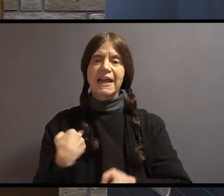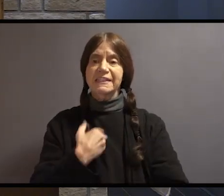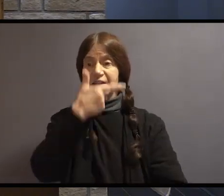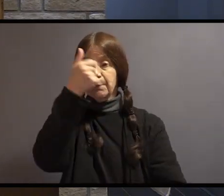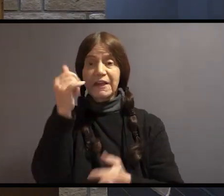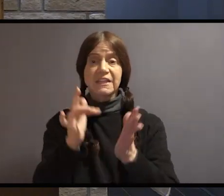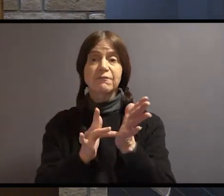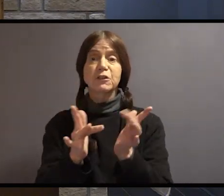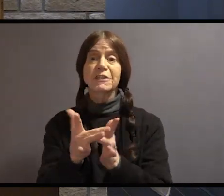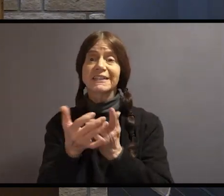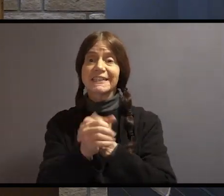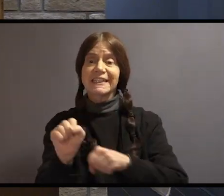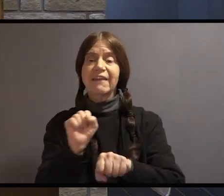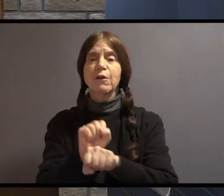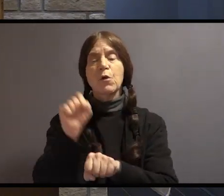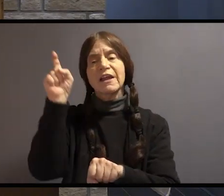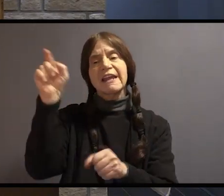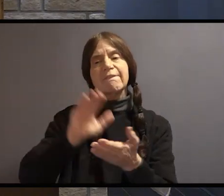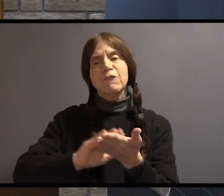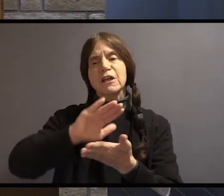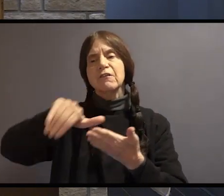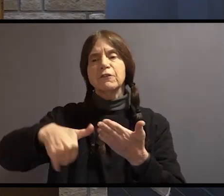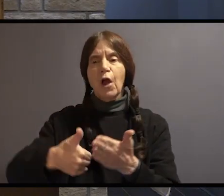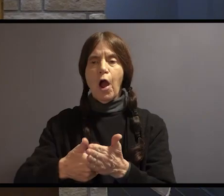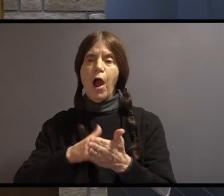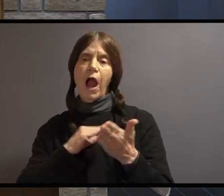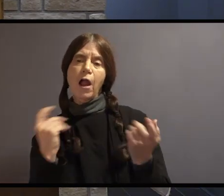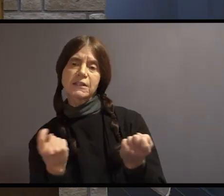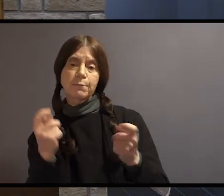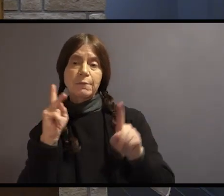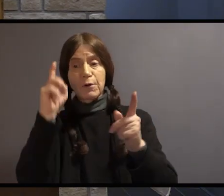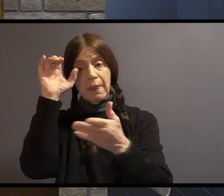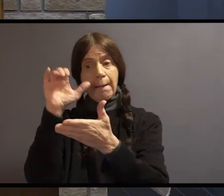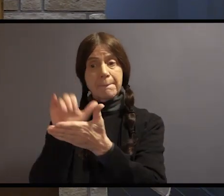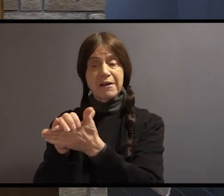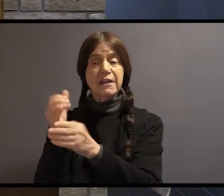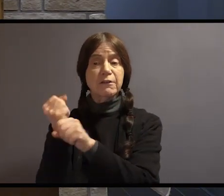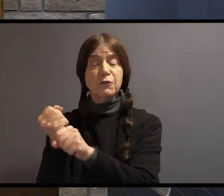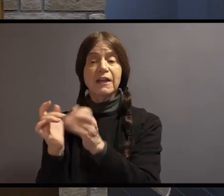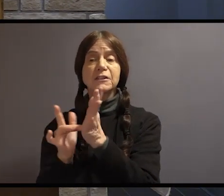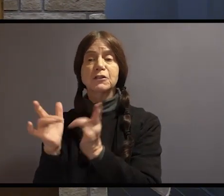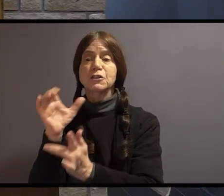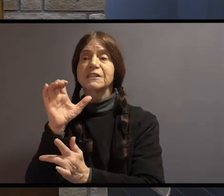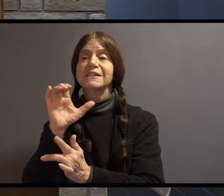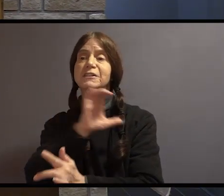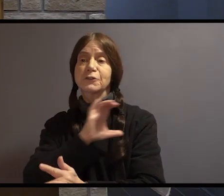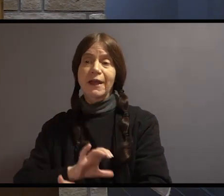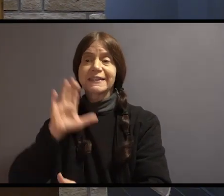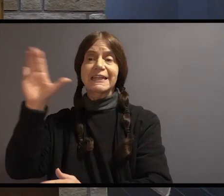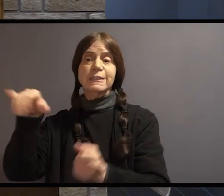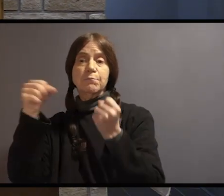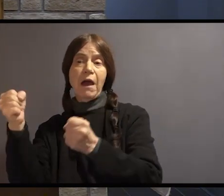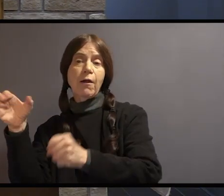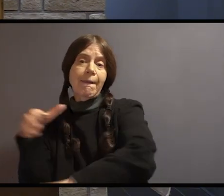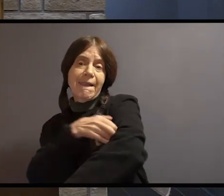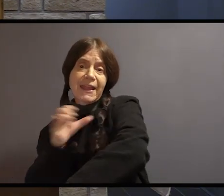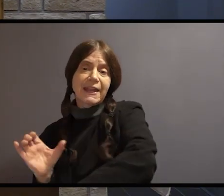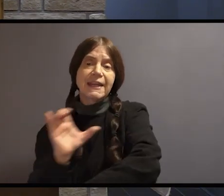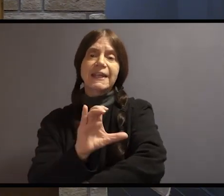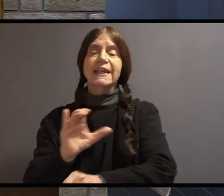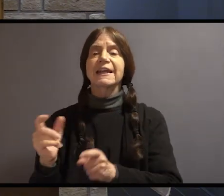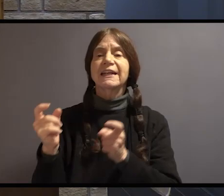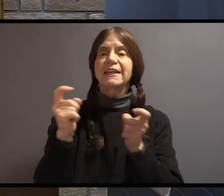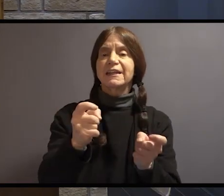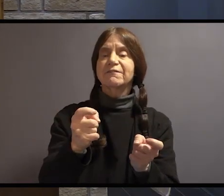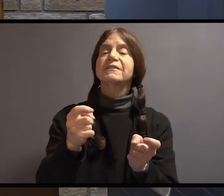sake, God forgives us all our sins. To those who believe in Jesus Christ, he gives the power to become the children of God